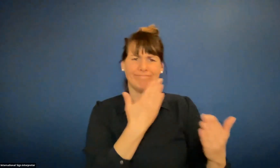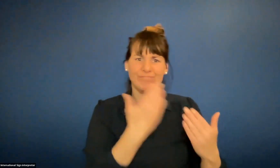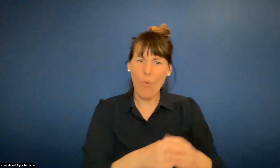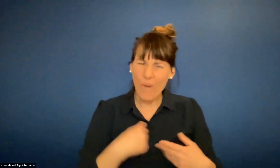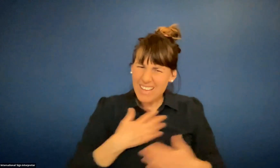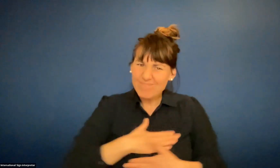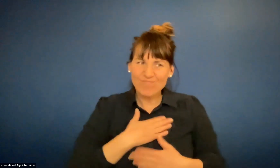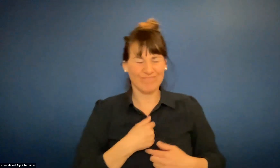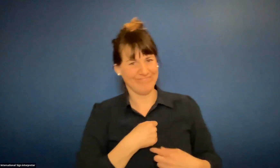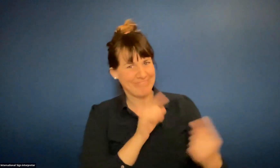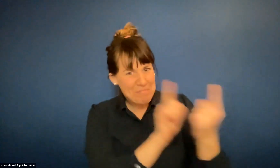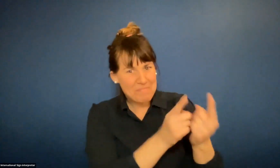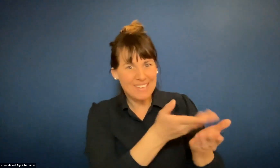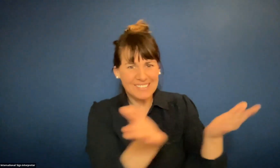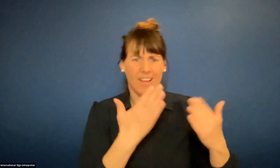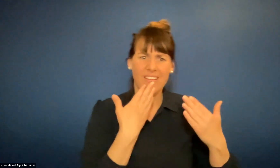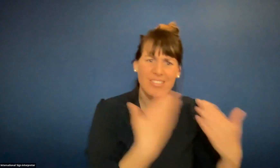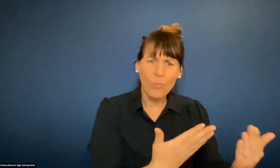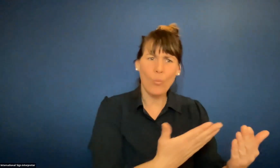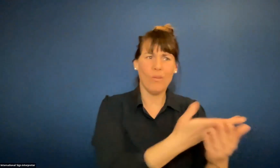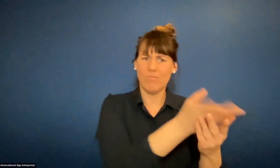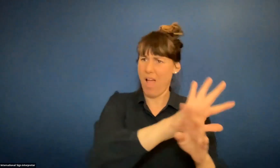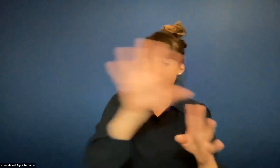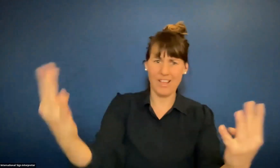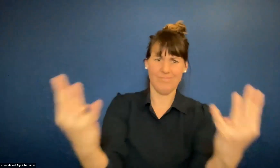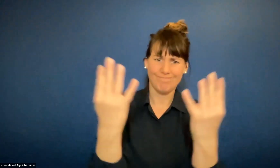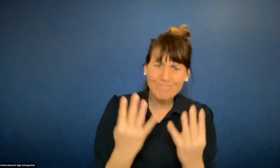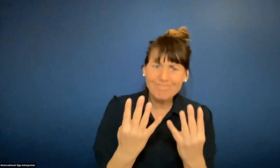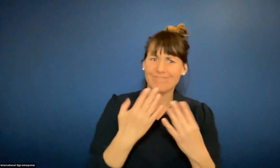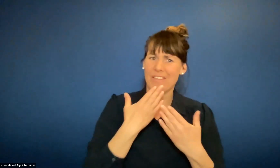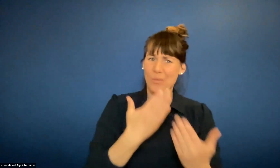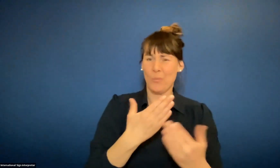sessions are being presented today and tomorrow. Thank you so much to